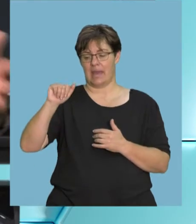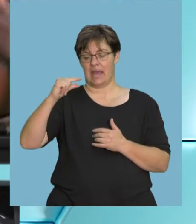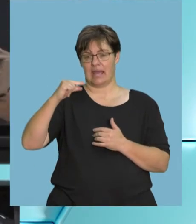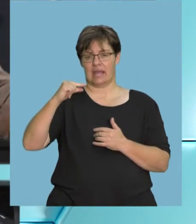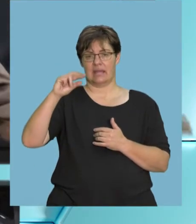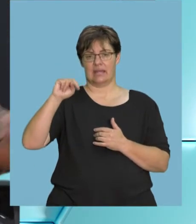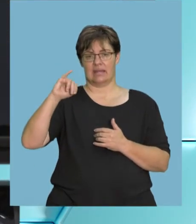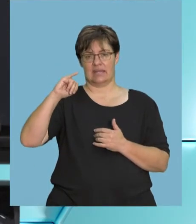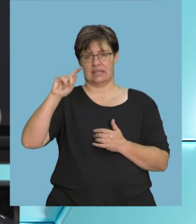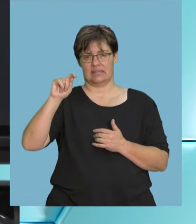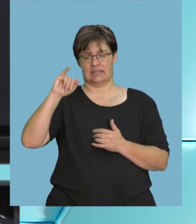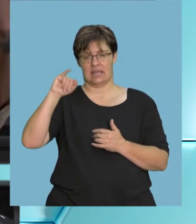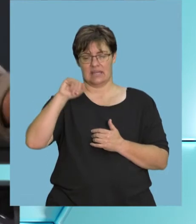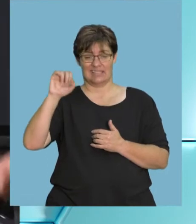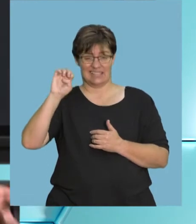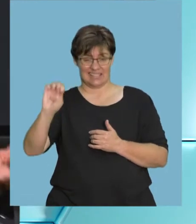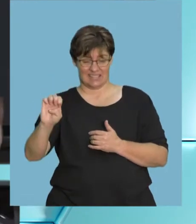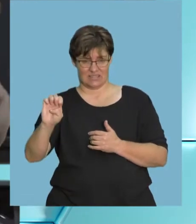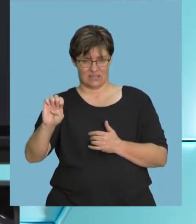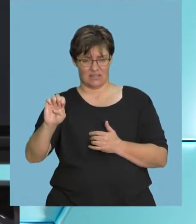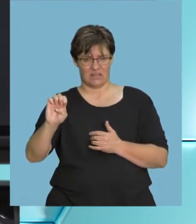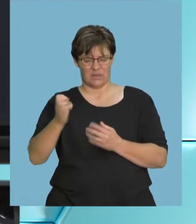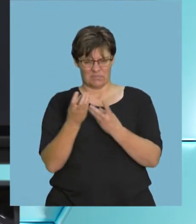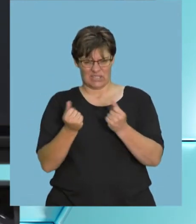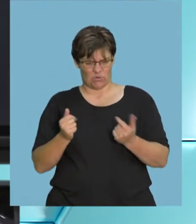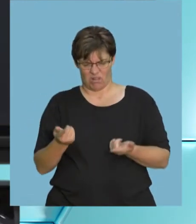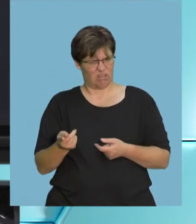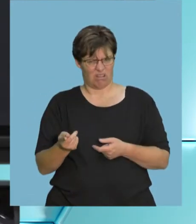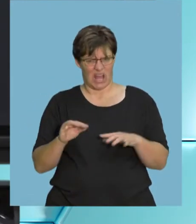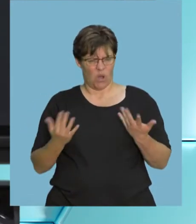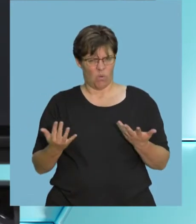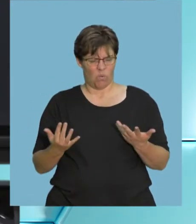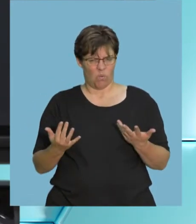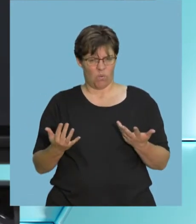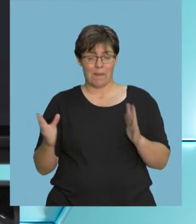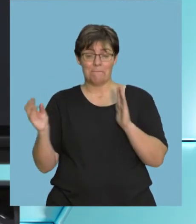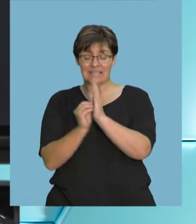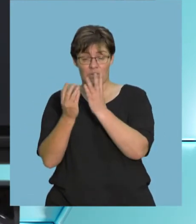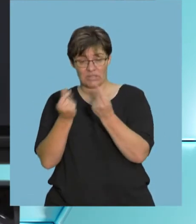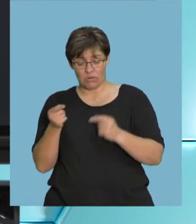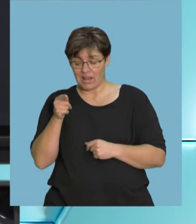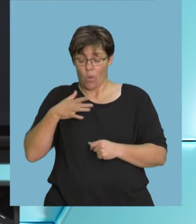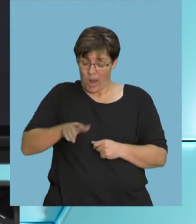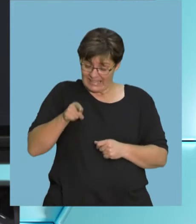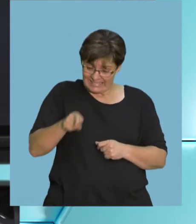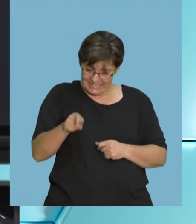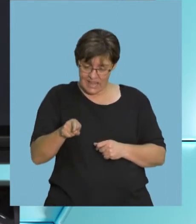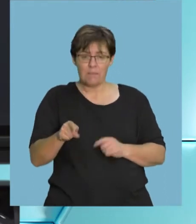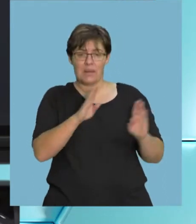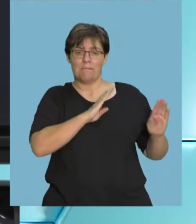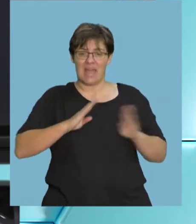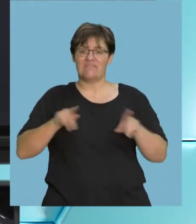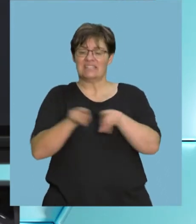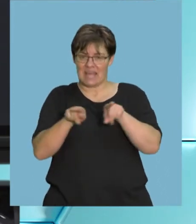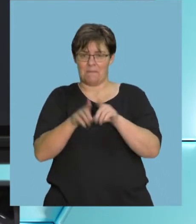do we magnetize a magnetic material? And what do we mean by that? If we are magnetizing a magnetic material, we want